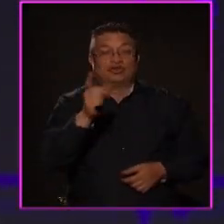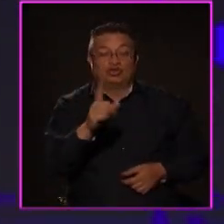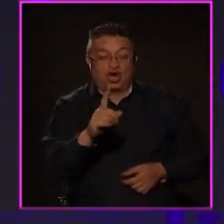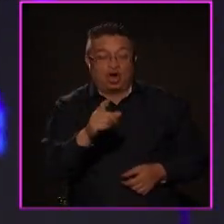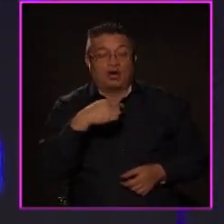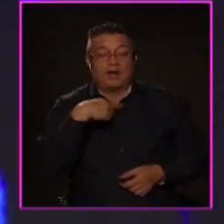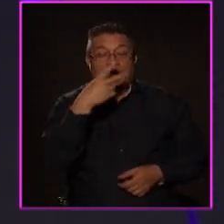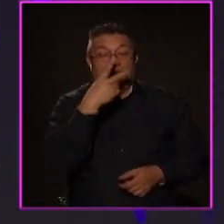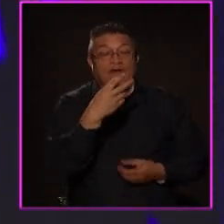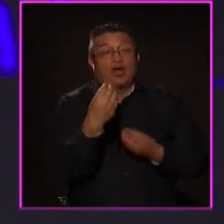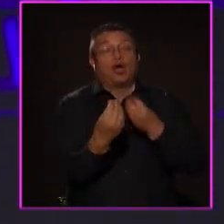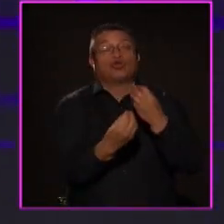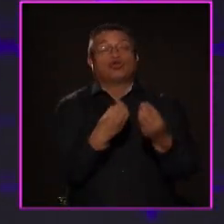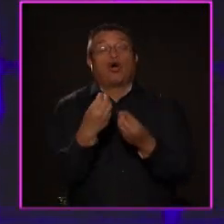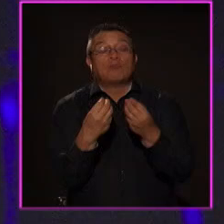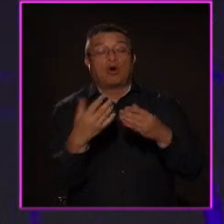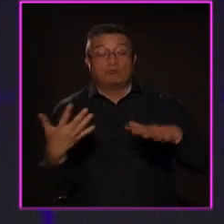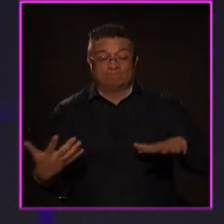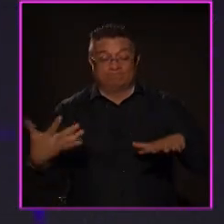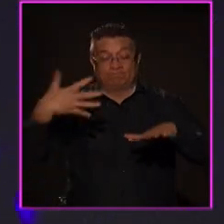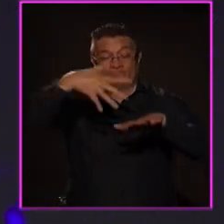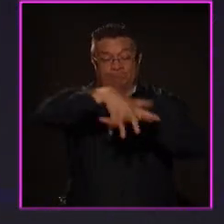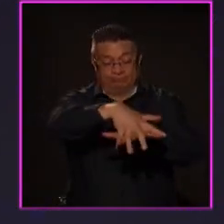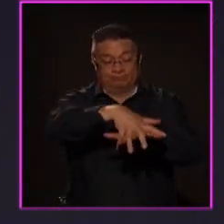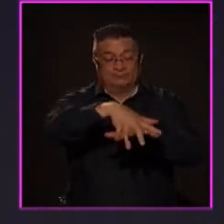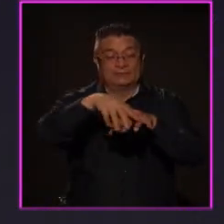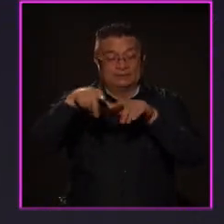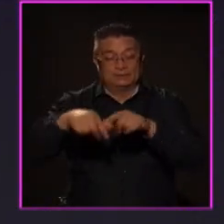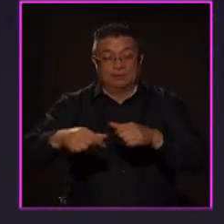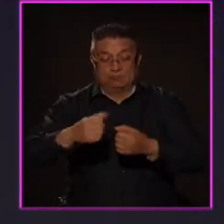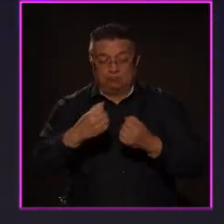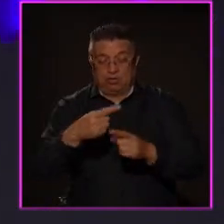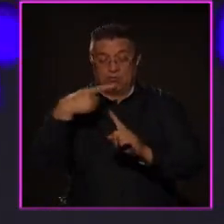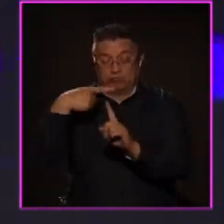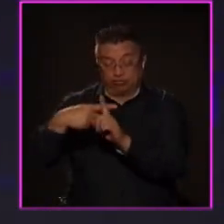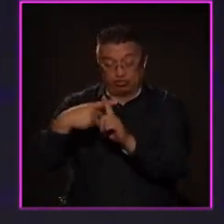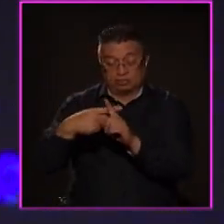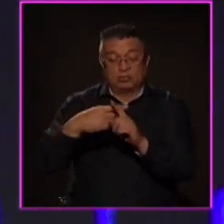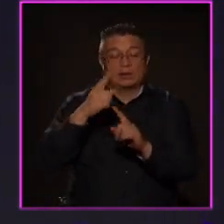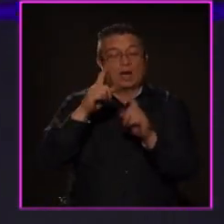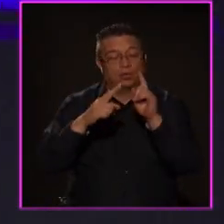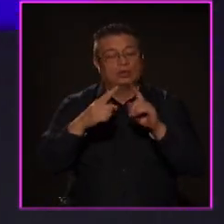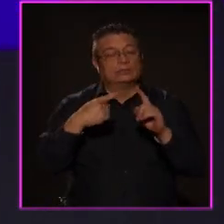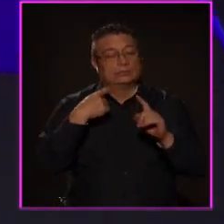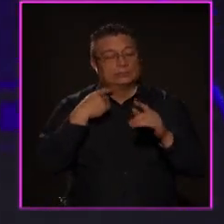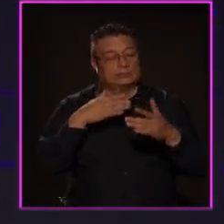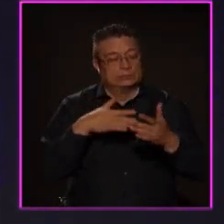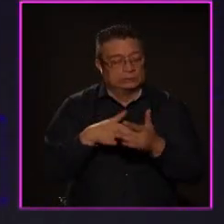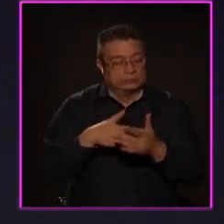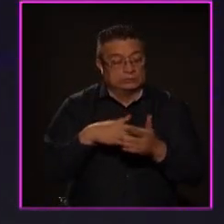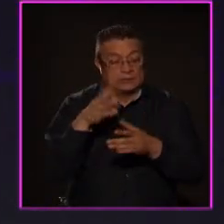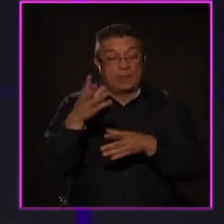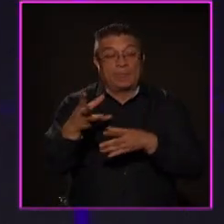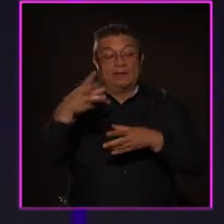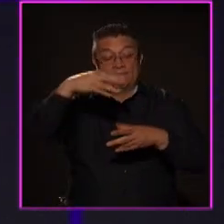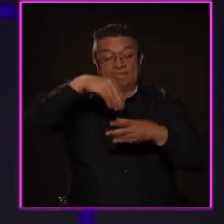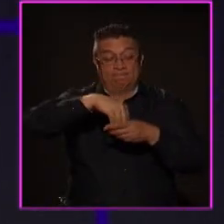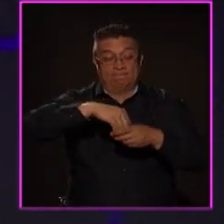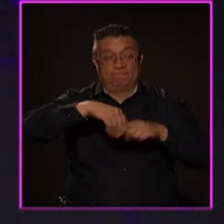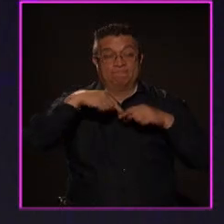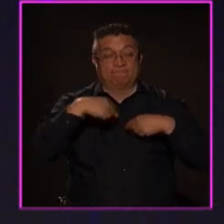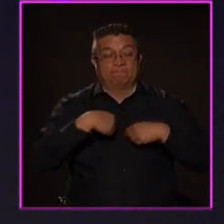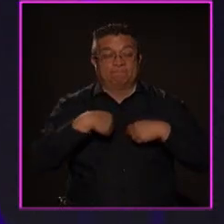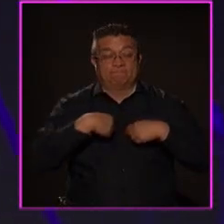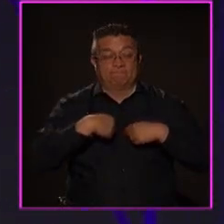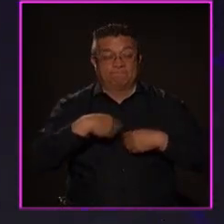tools with their strengths and their limitation within our human-based practices